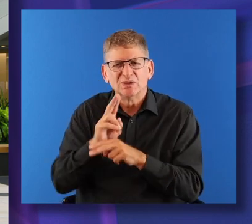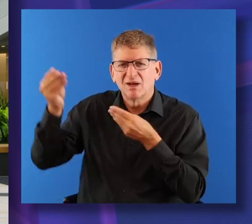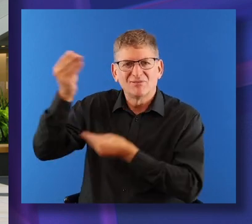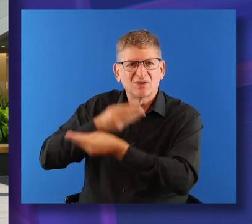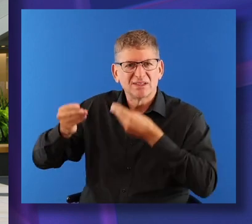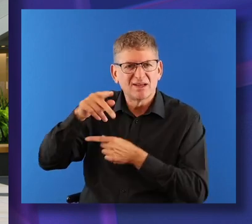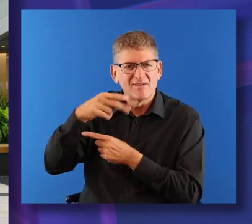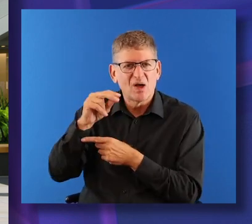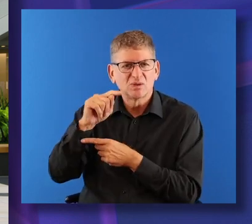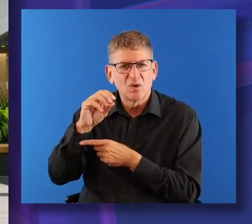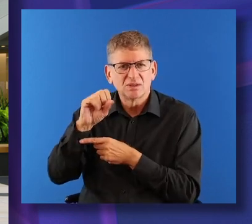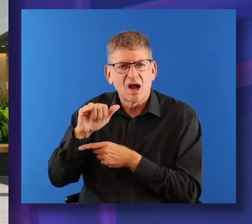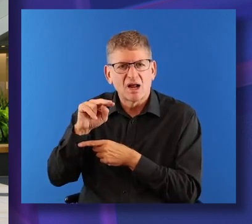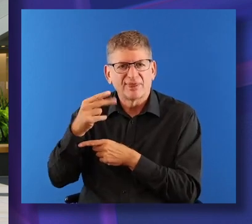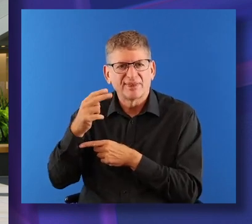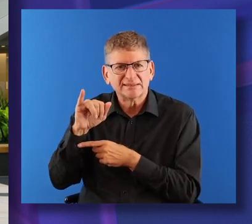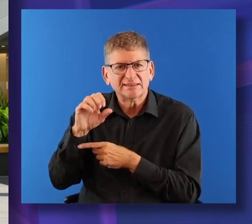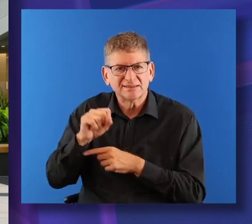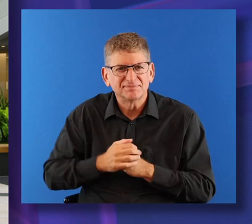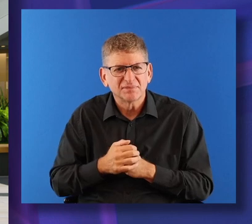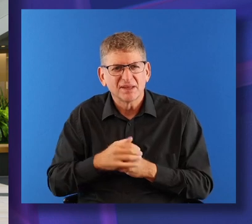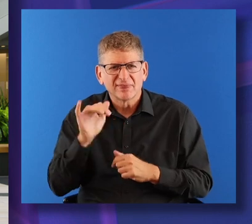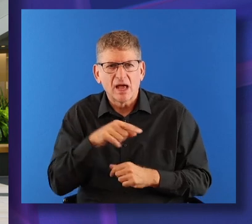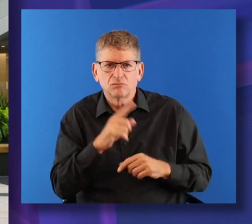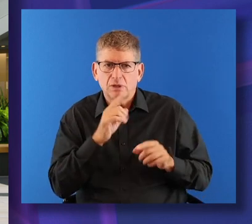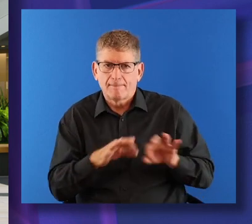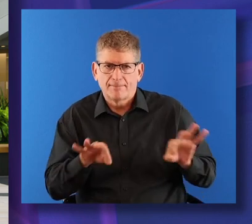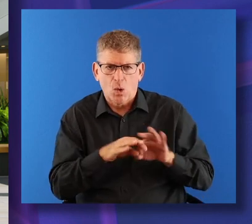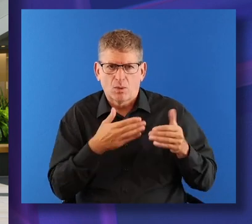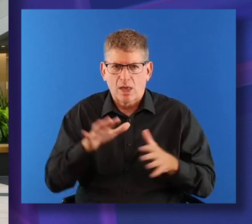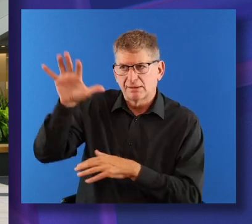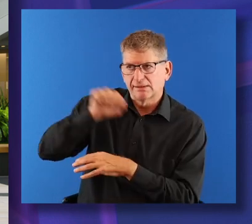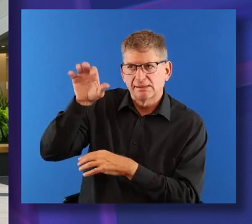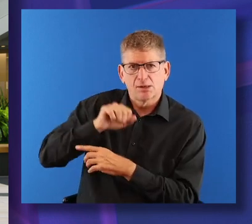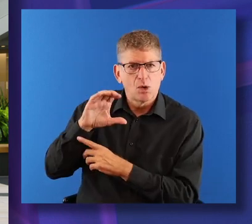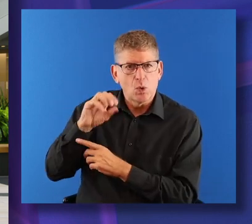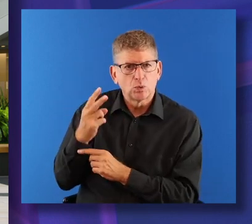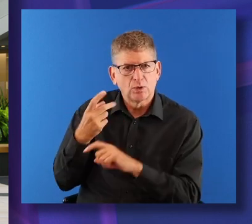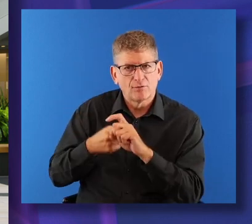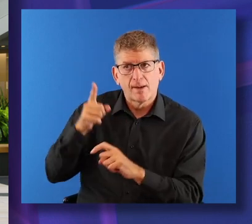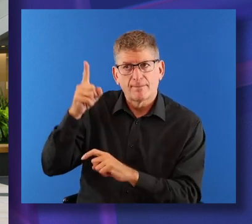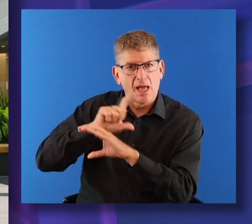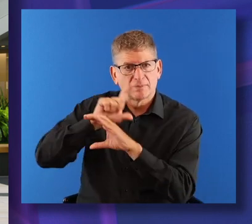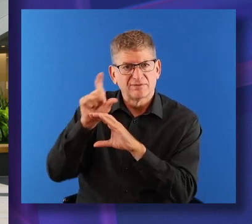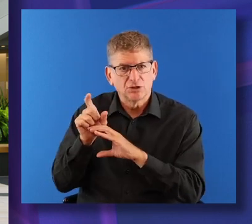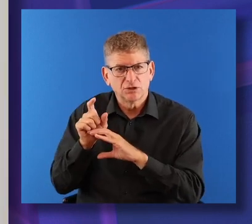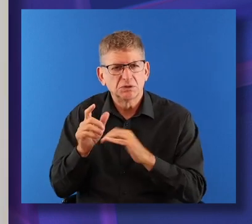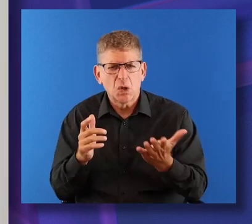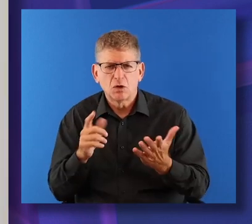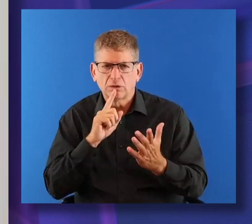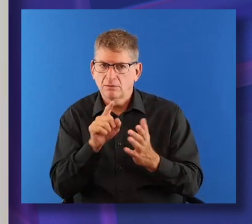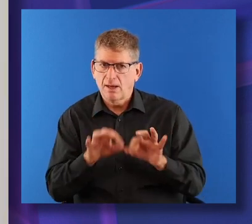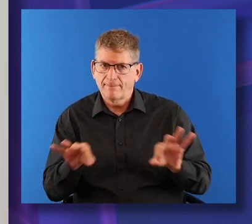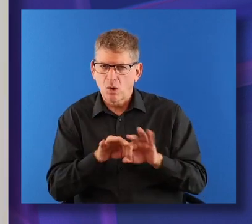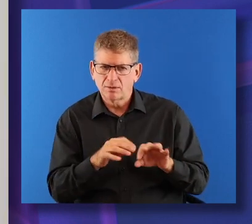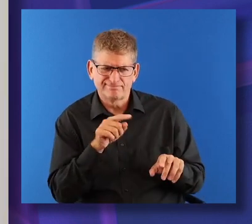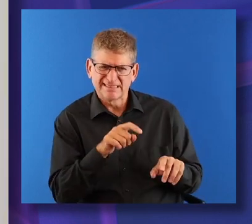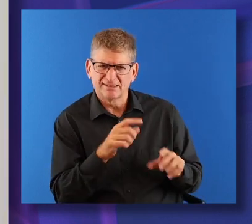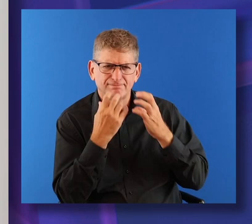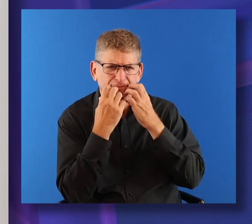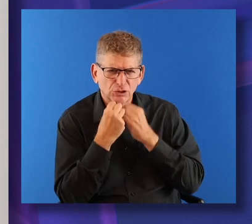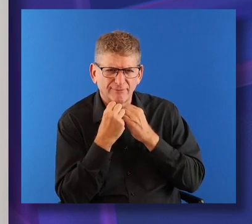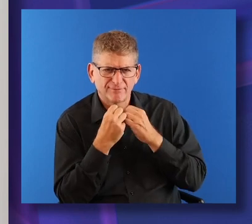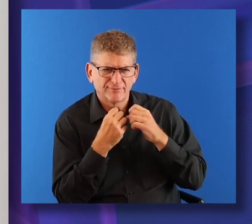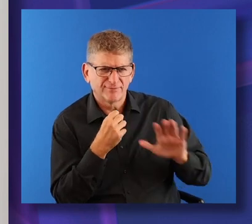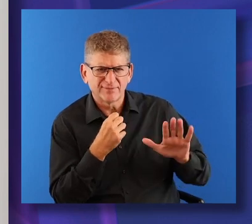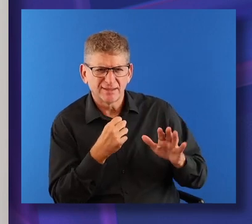photosynthesis. That's an incredibly important way to remove carbon dioxide from the atmosphere and temporarily store it. And therefore, it's very